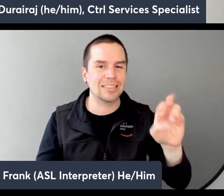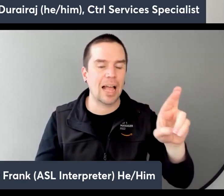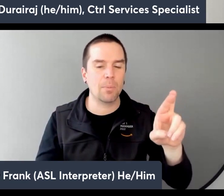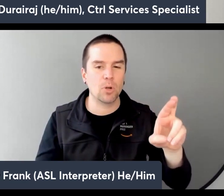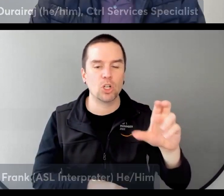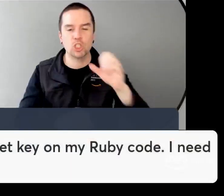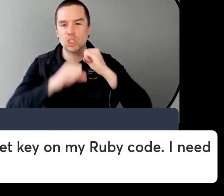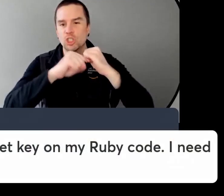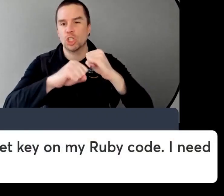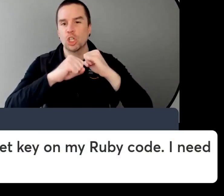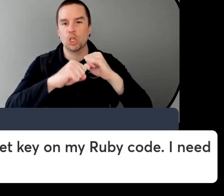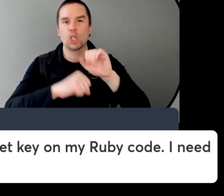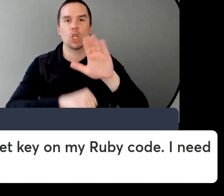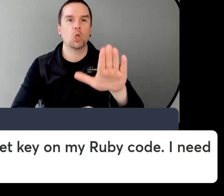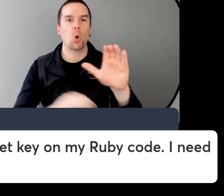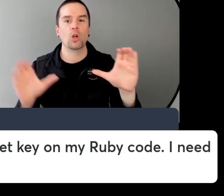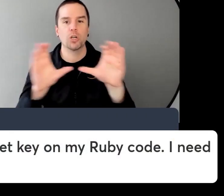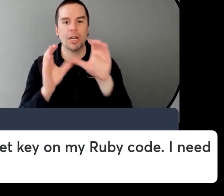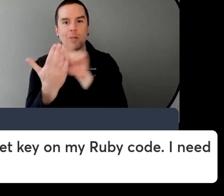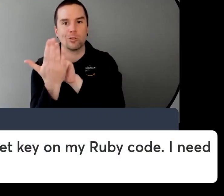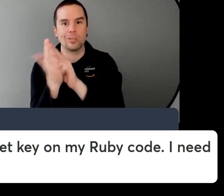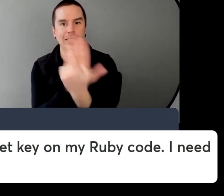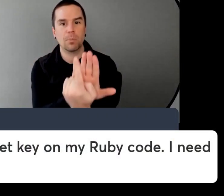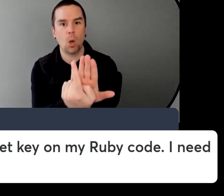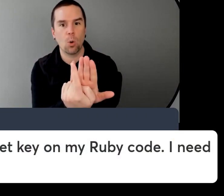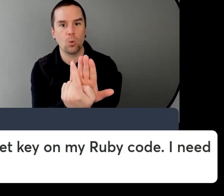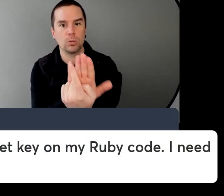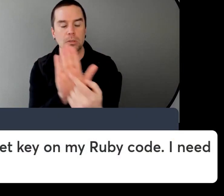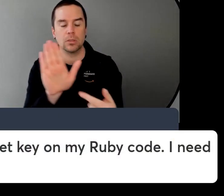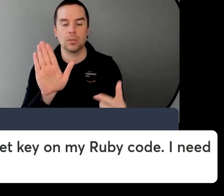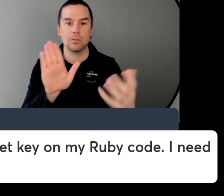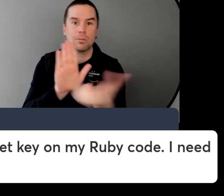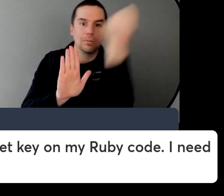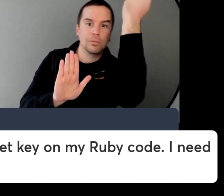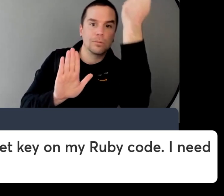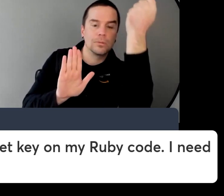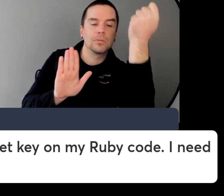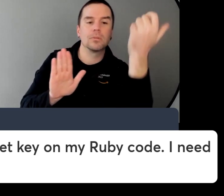So it is, yeah, it's important. Yeah. So